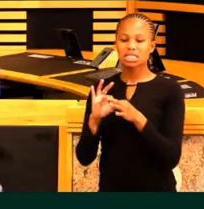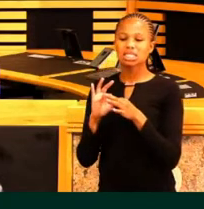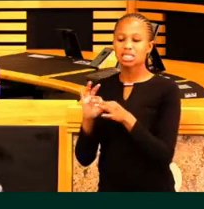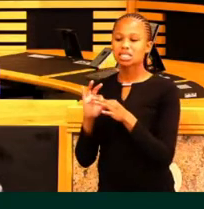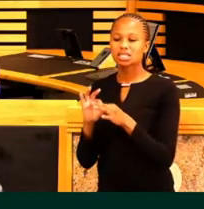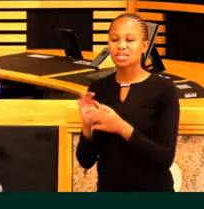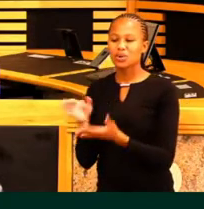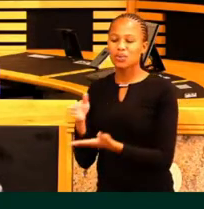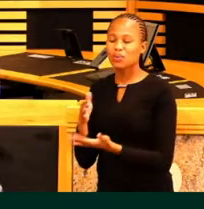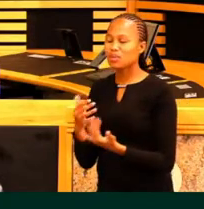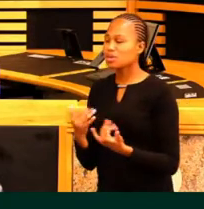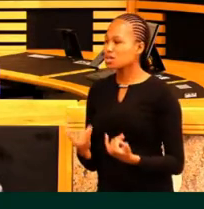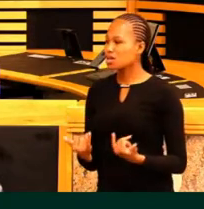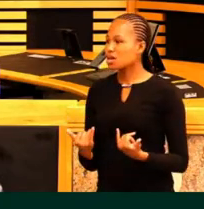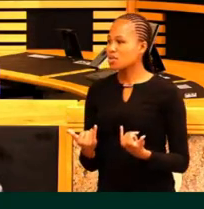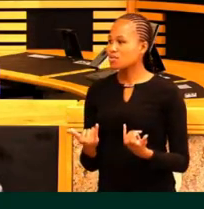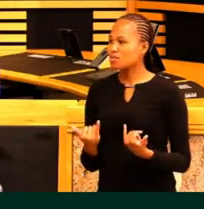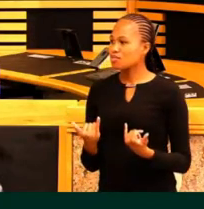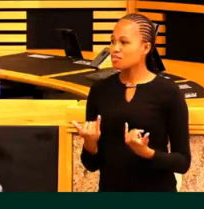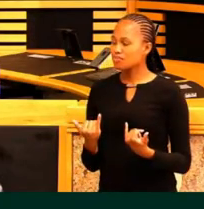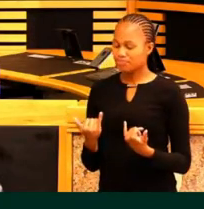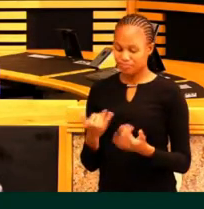Bantu okay